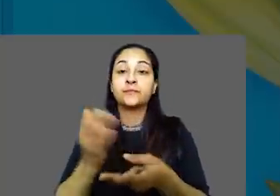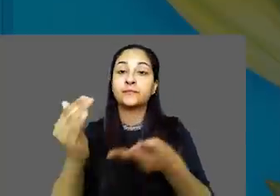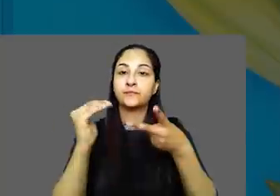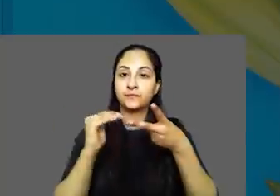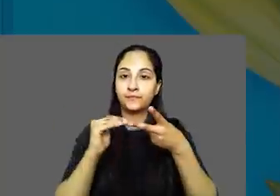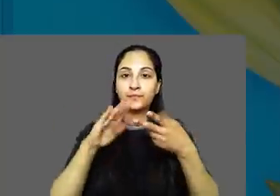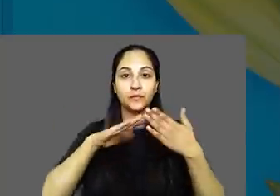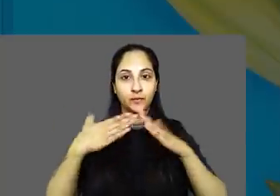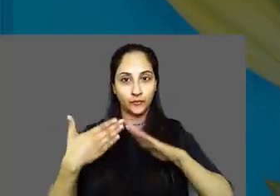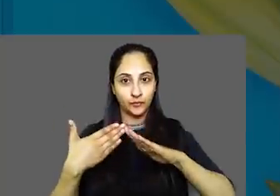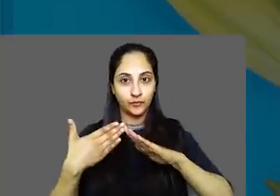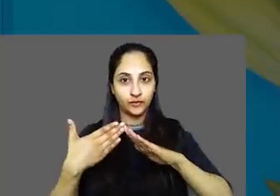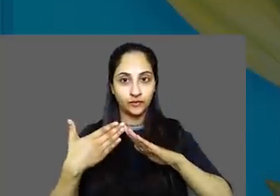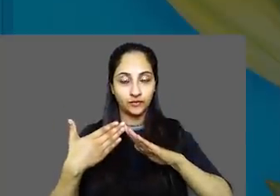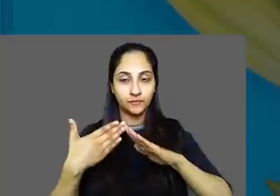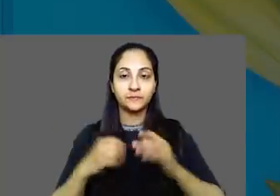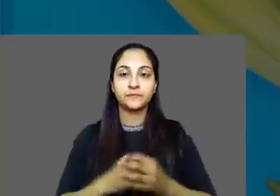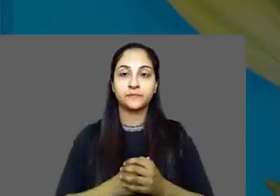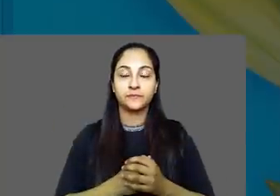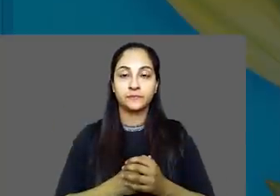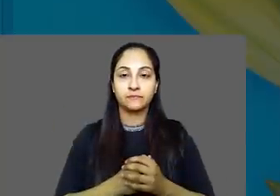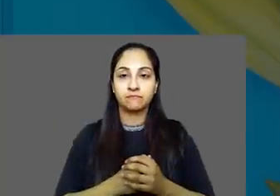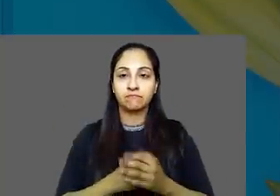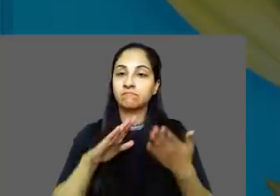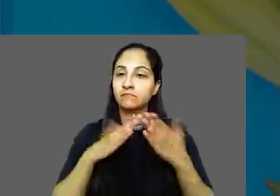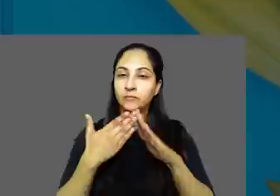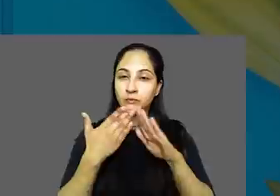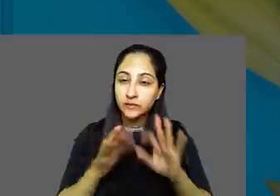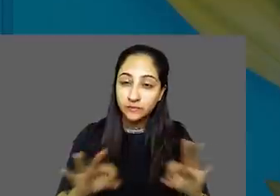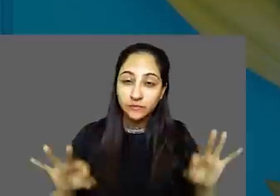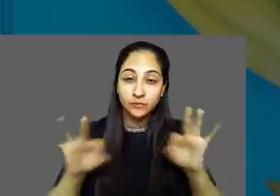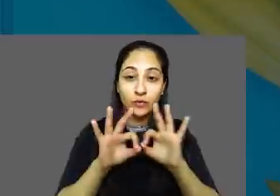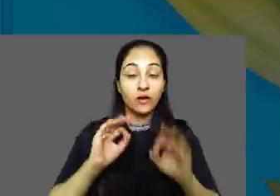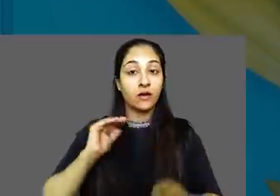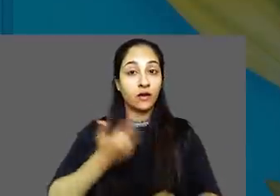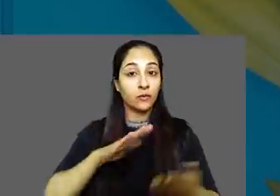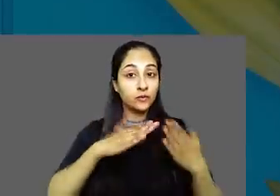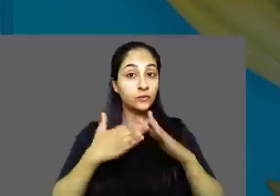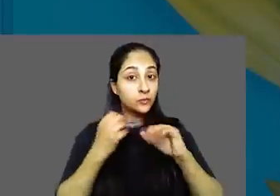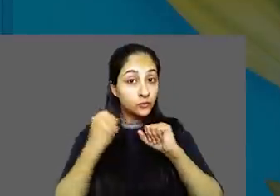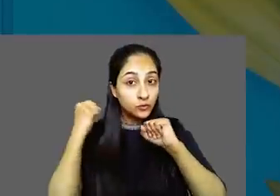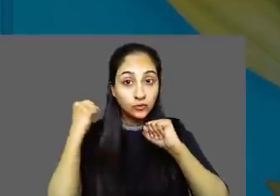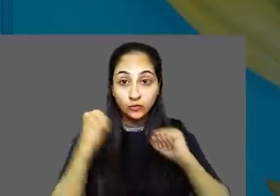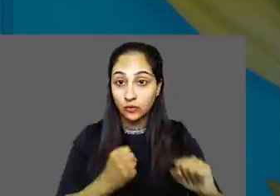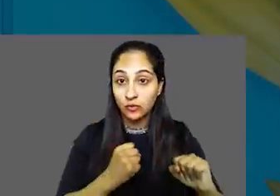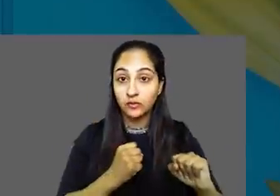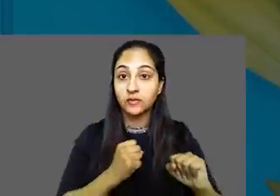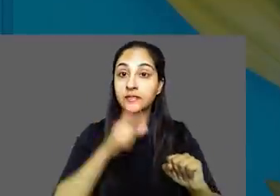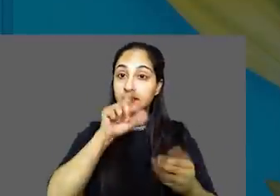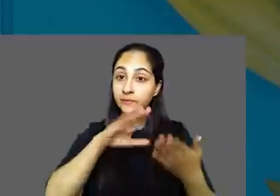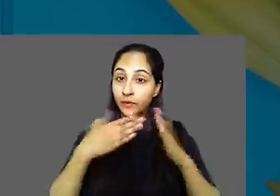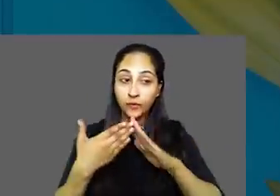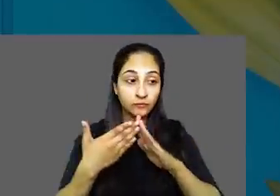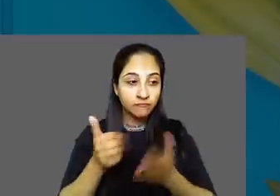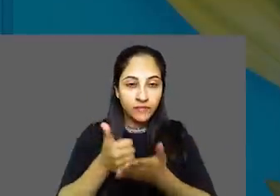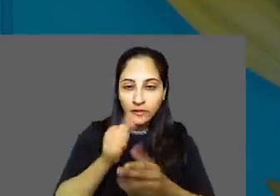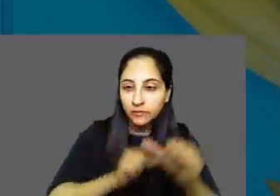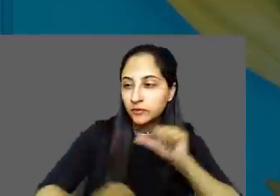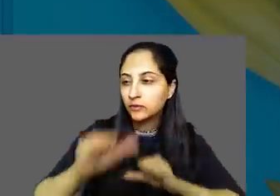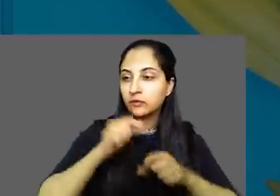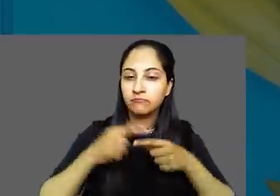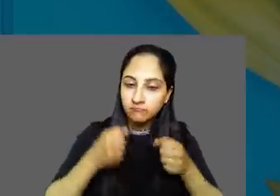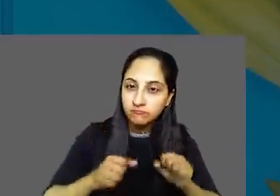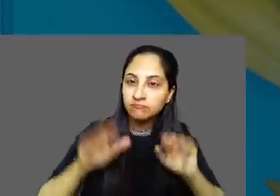we as a community are very strong. Alhamdulillah, you know, we make sacrifices for one another, and we derive so